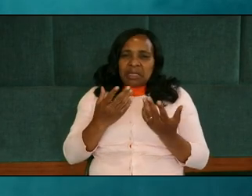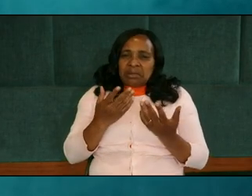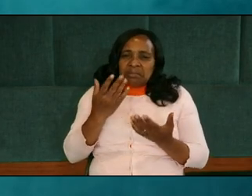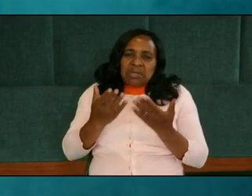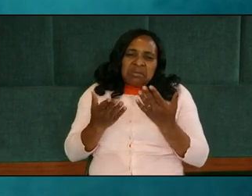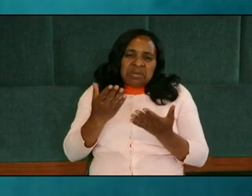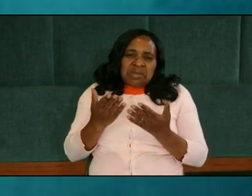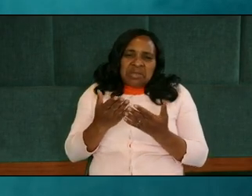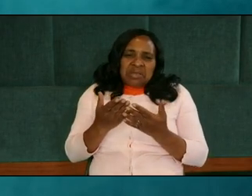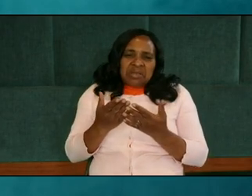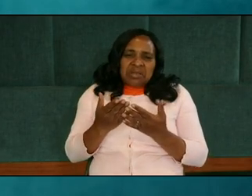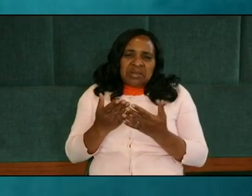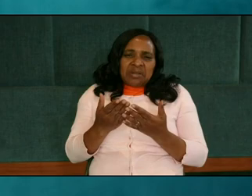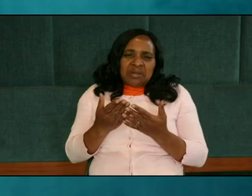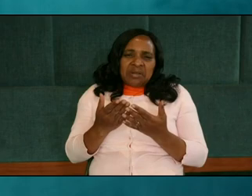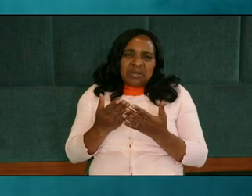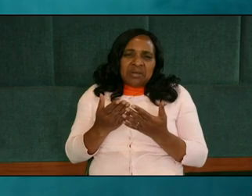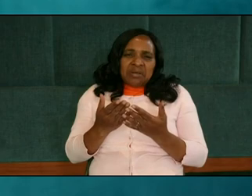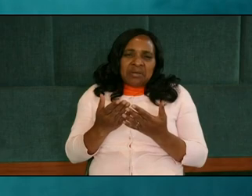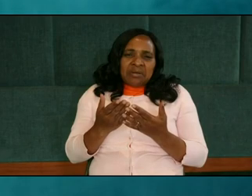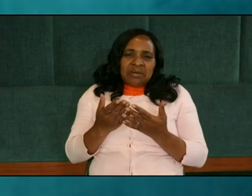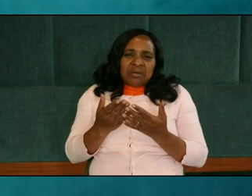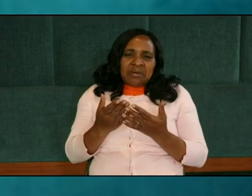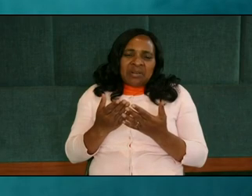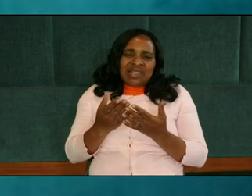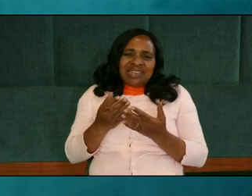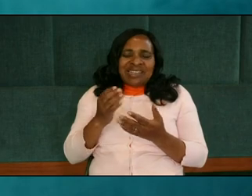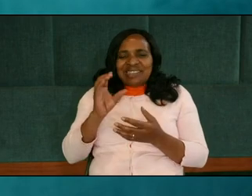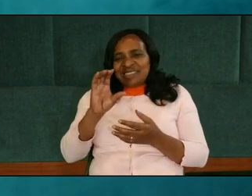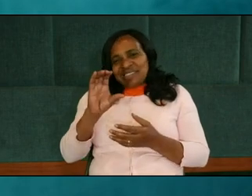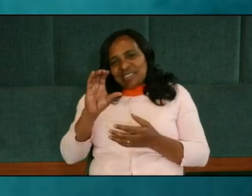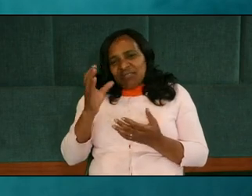me maybe a C.